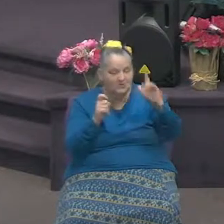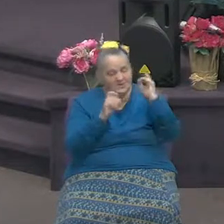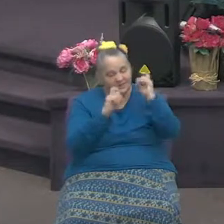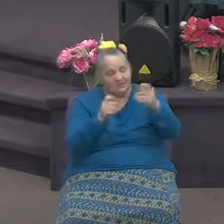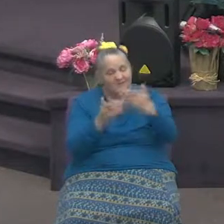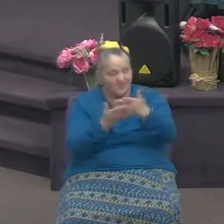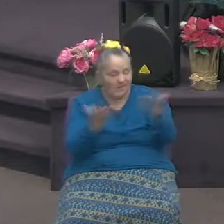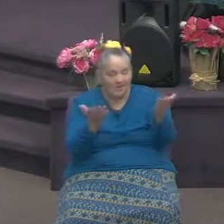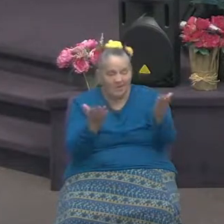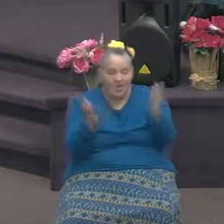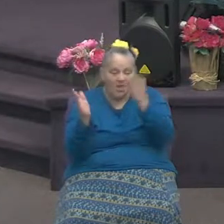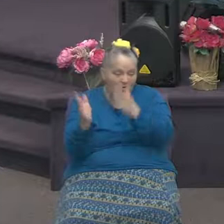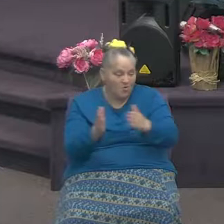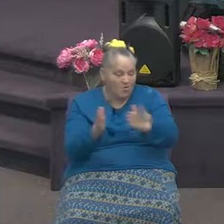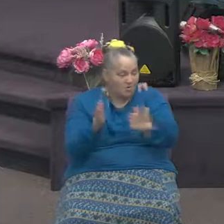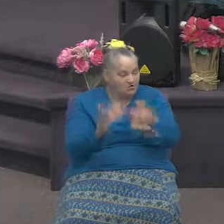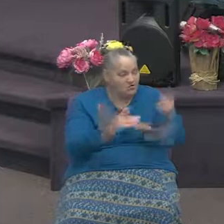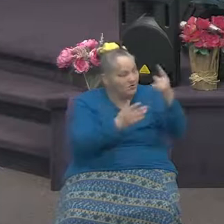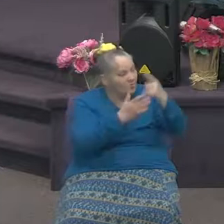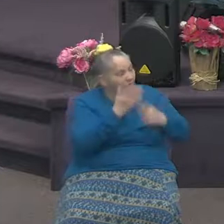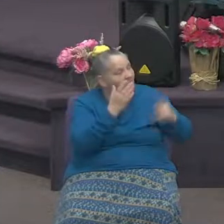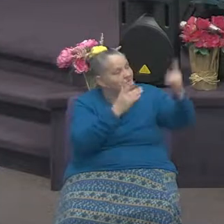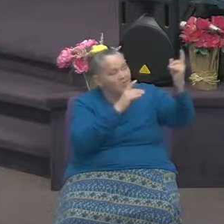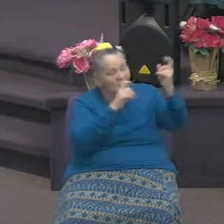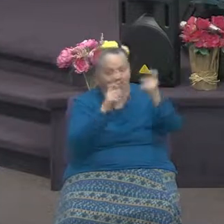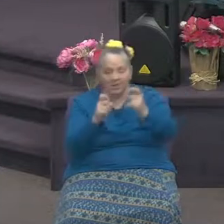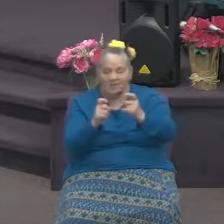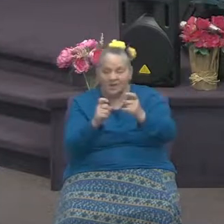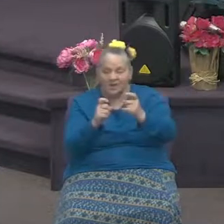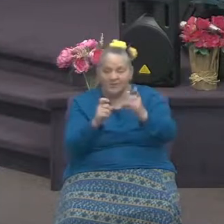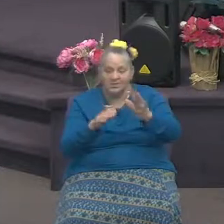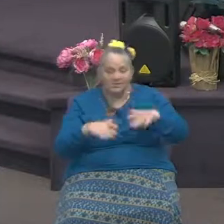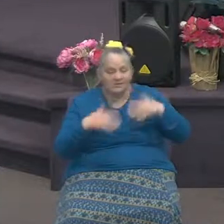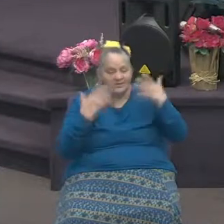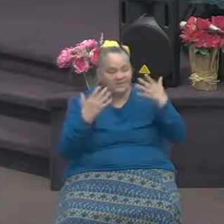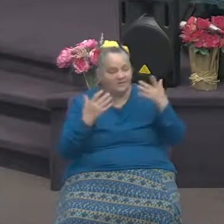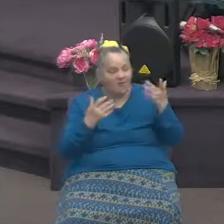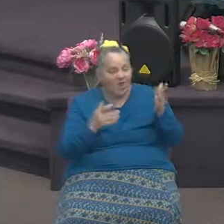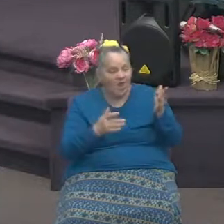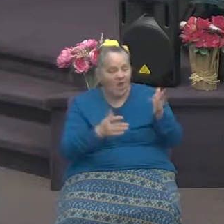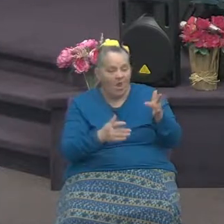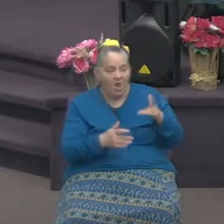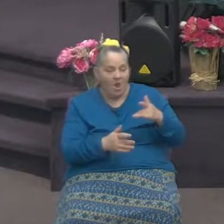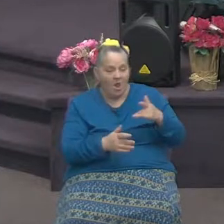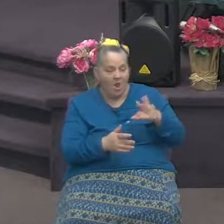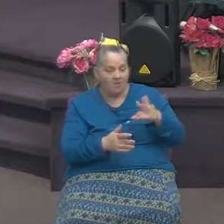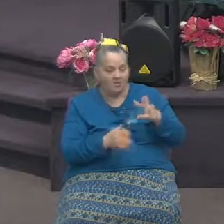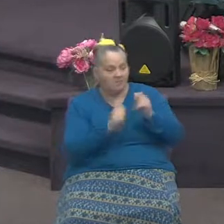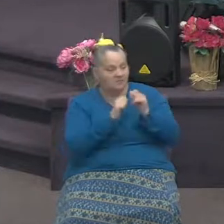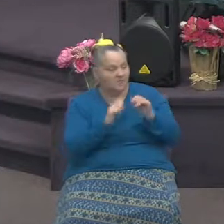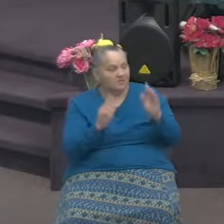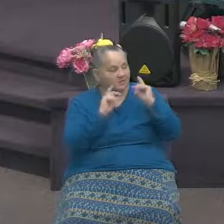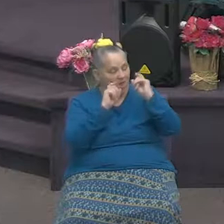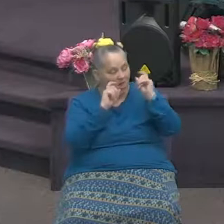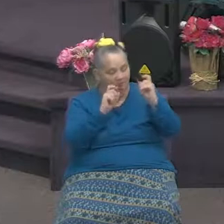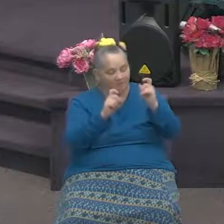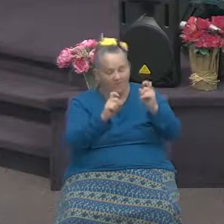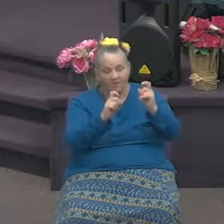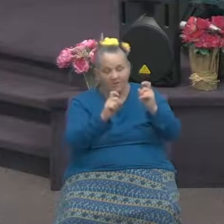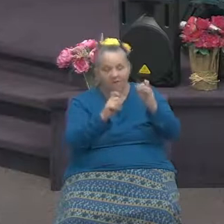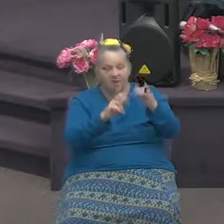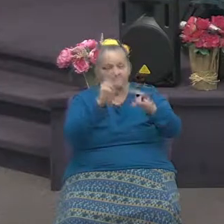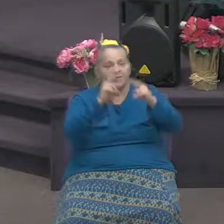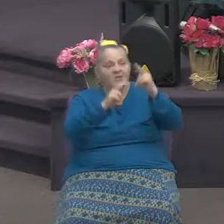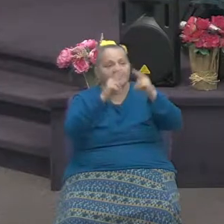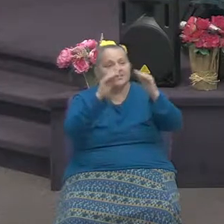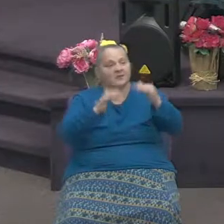unto them according to what you give, as they have a cheerful heart and as they come as cheerful givers. Bless this offering to the upbuilding